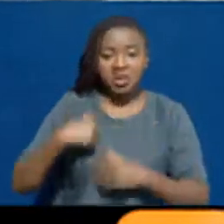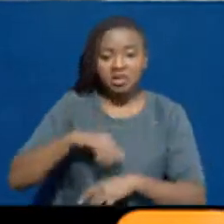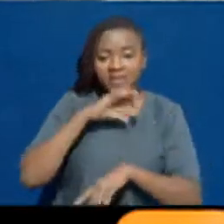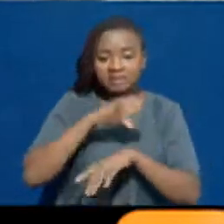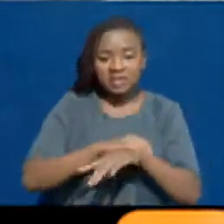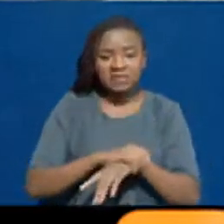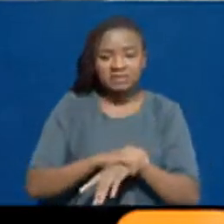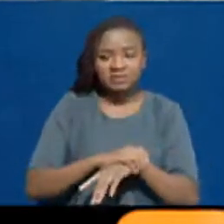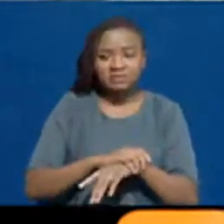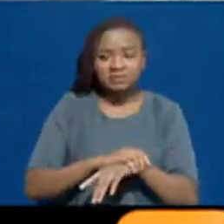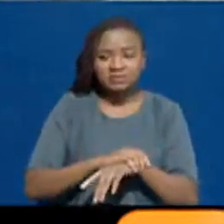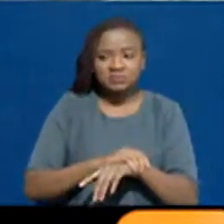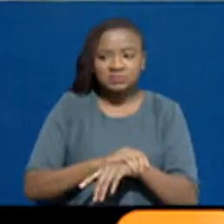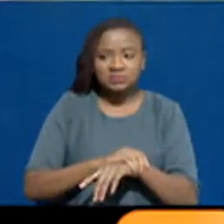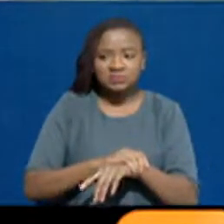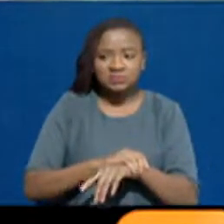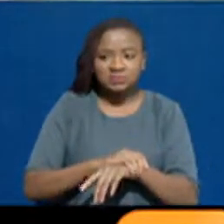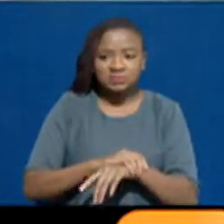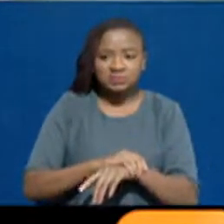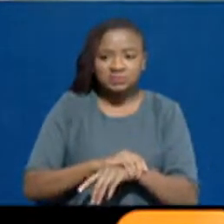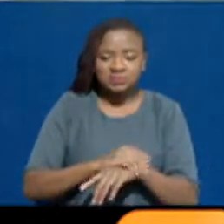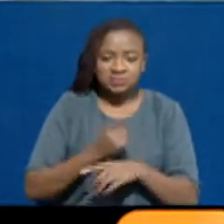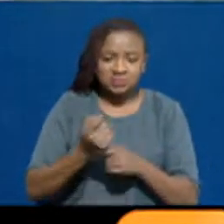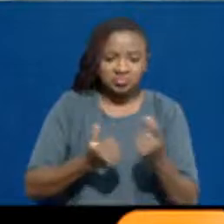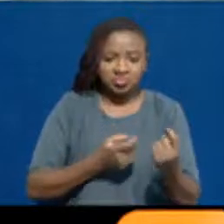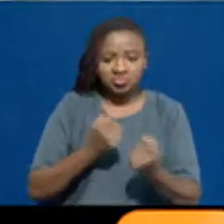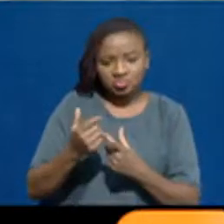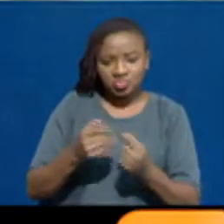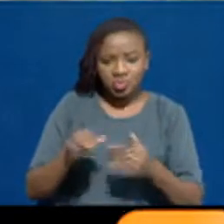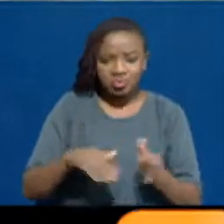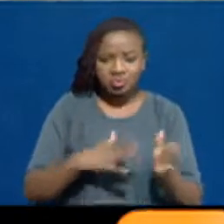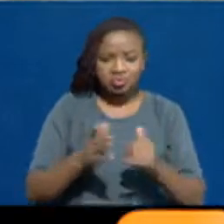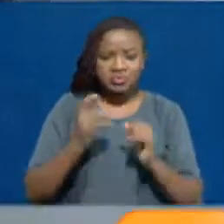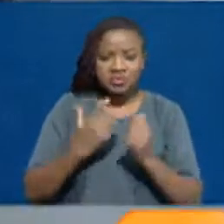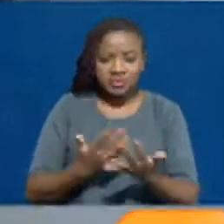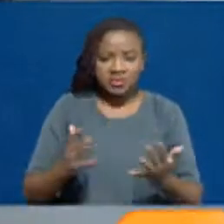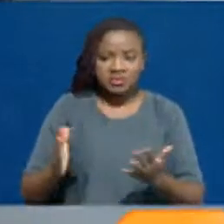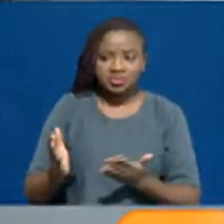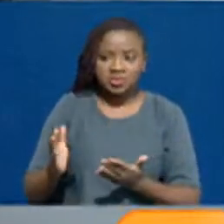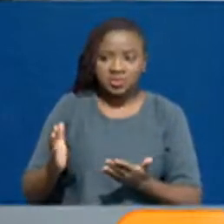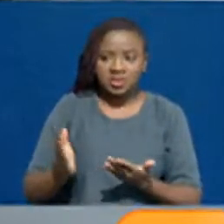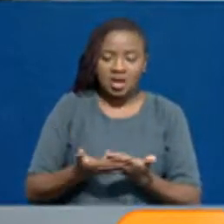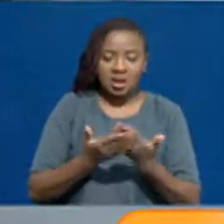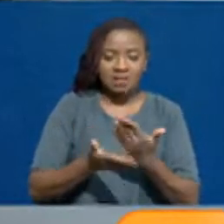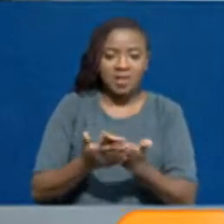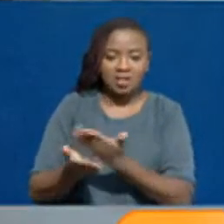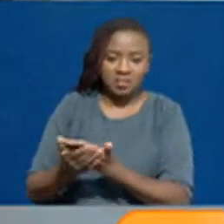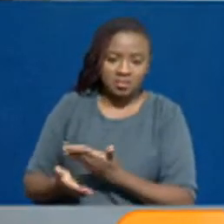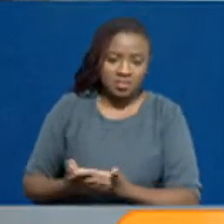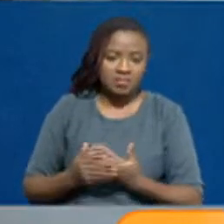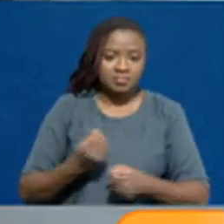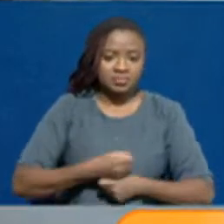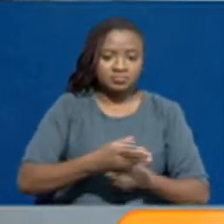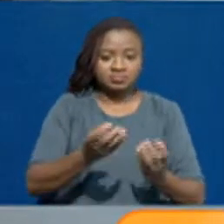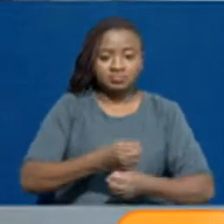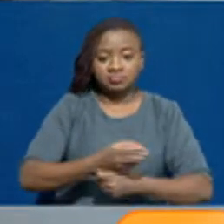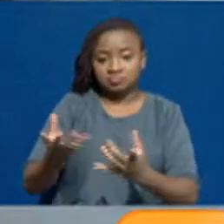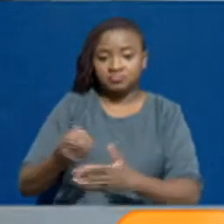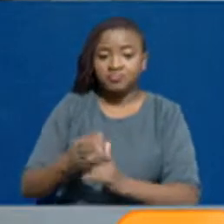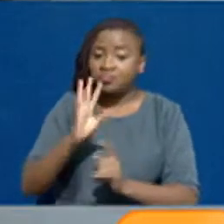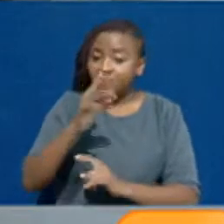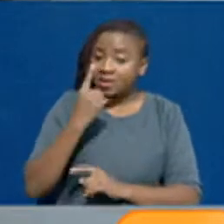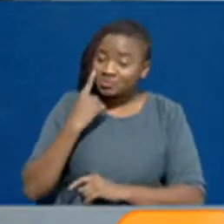small window to be able to move a few supplies. You talked about a small window to move supplies. It's already a very